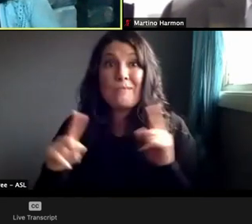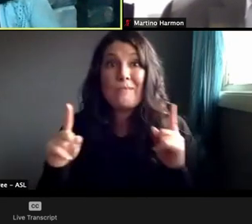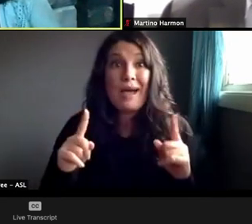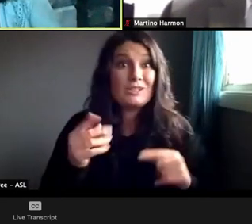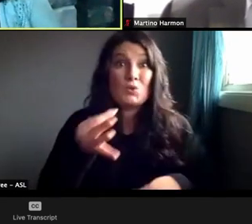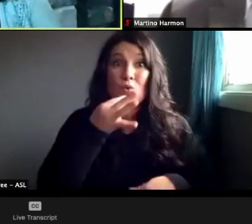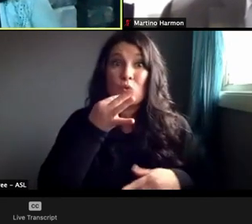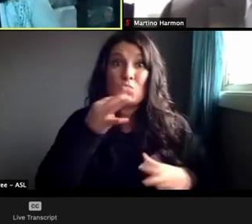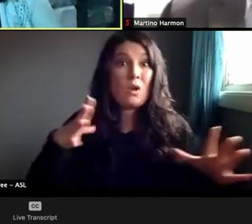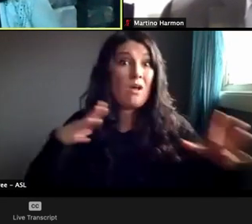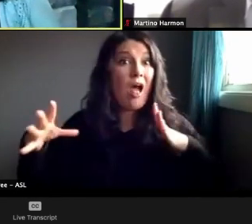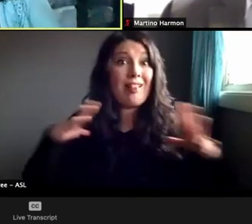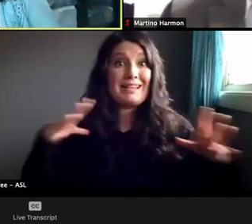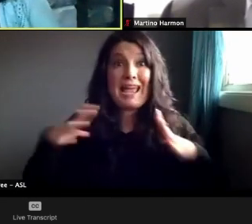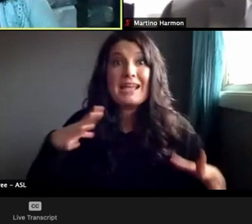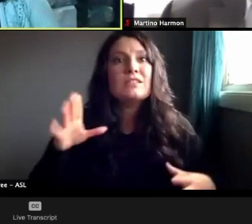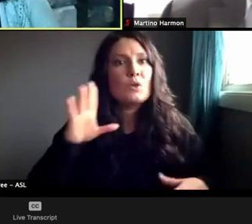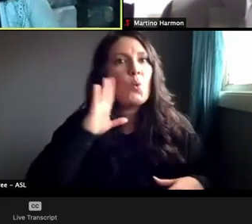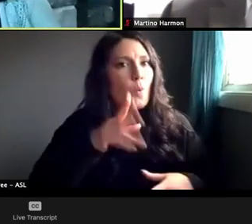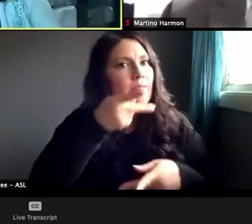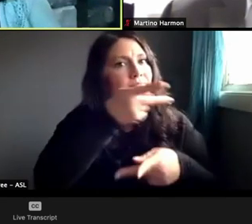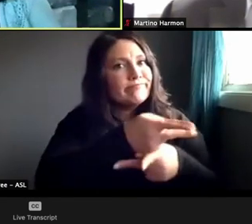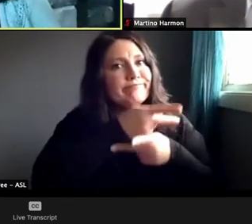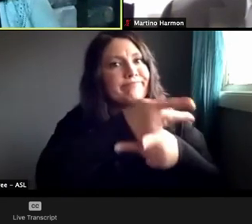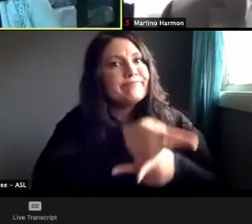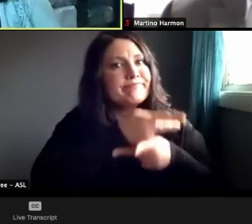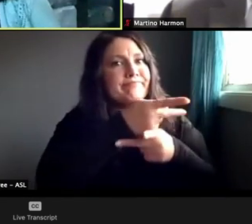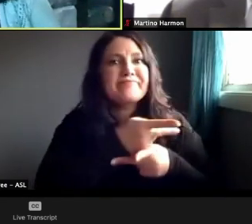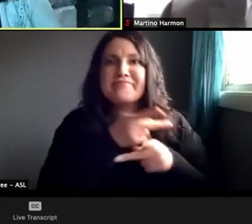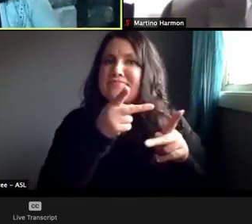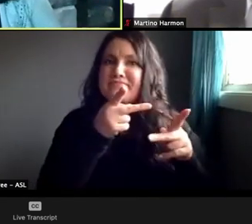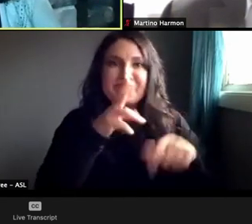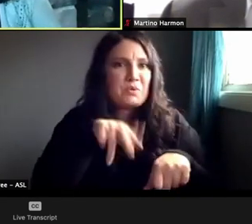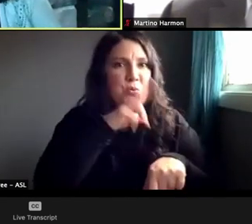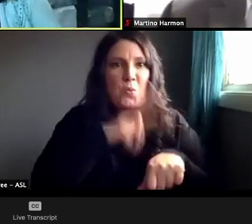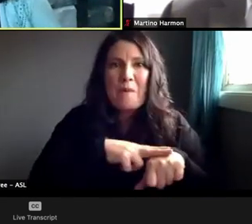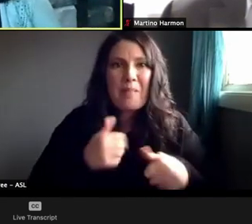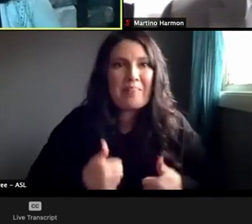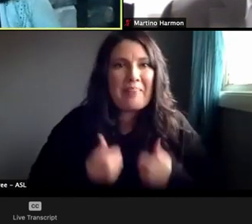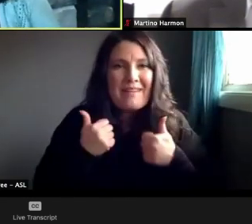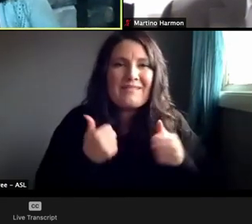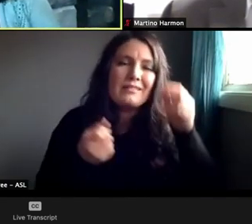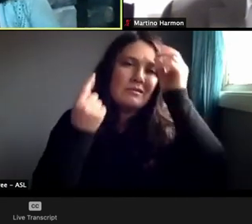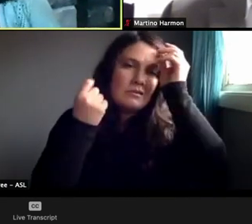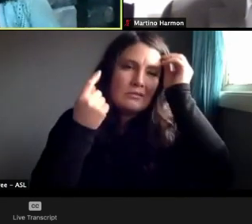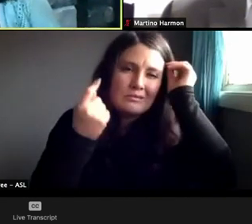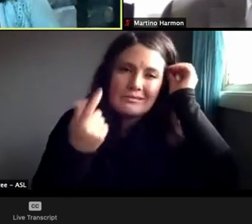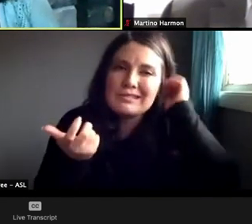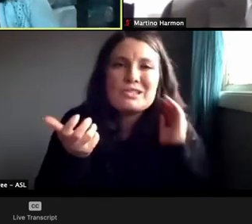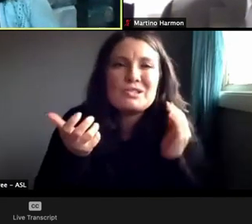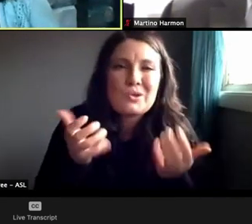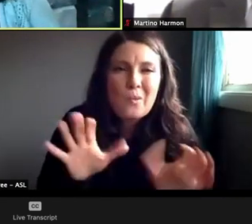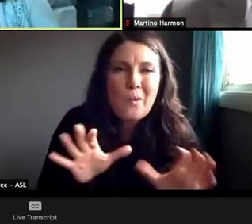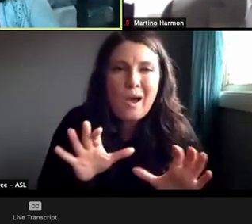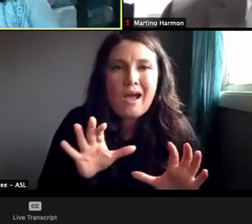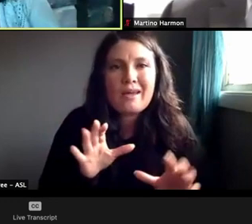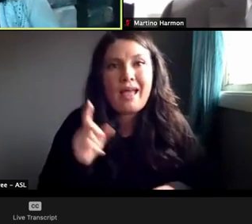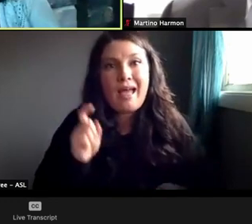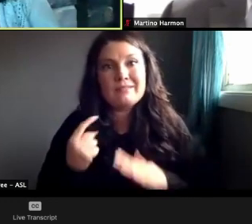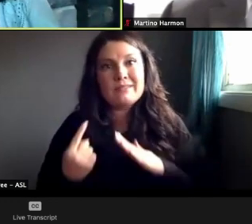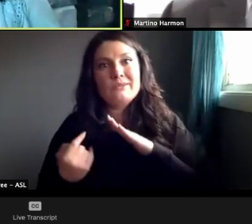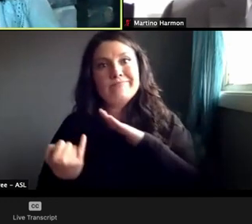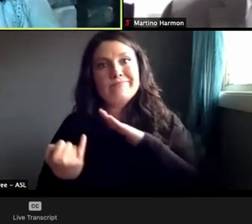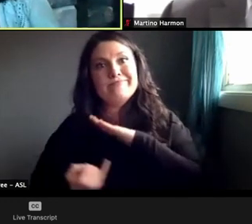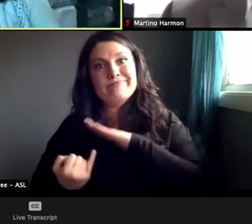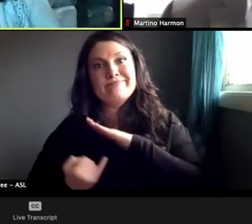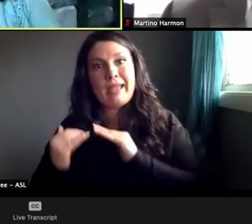taken care of the way they normally would. And in fact, not that anyone wants to be there, but housing and dining have actually tried to take extra